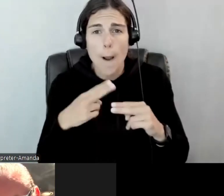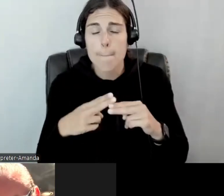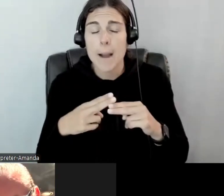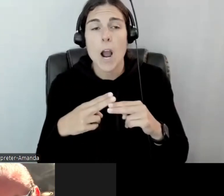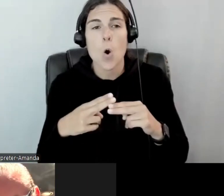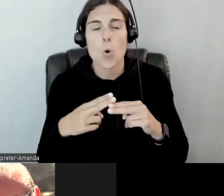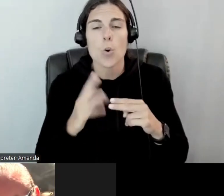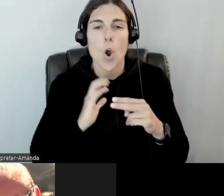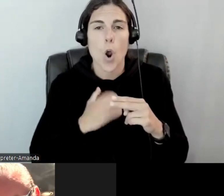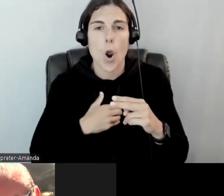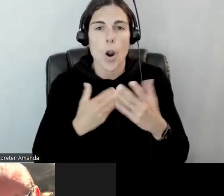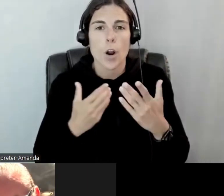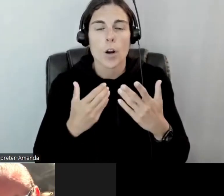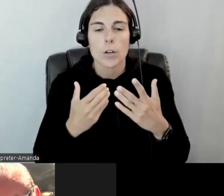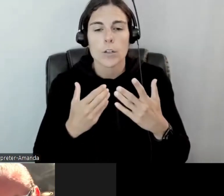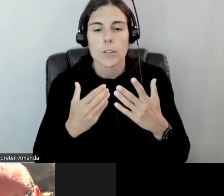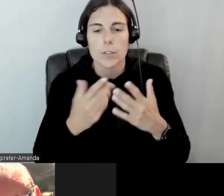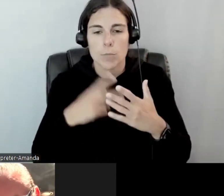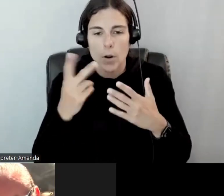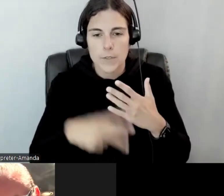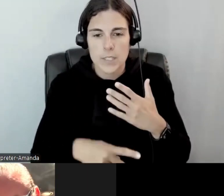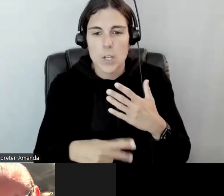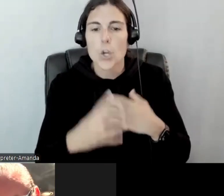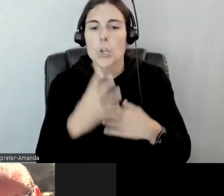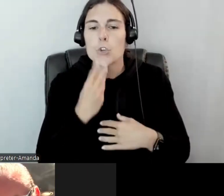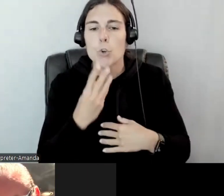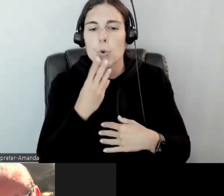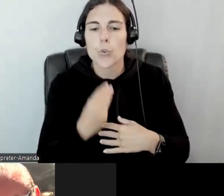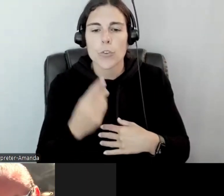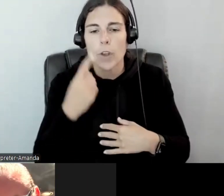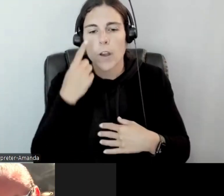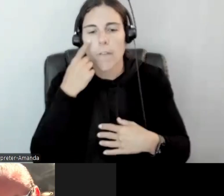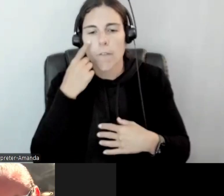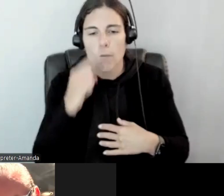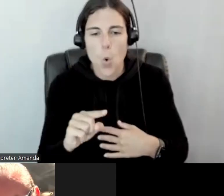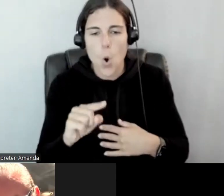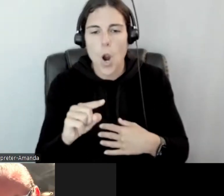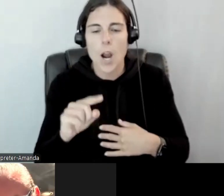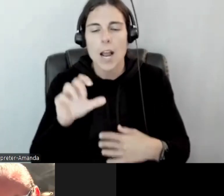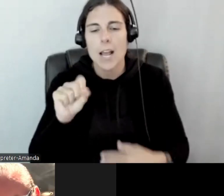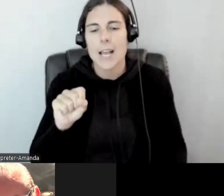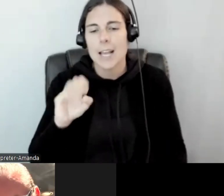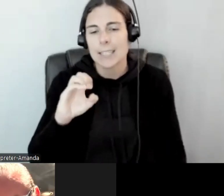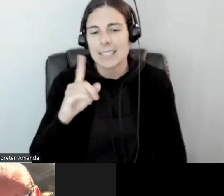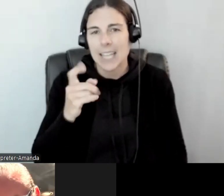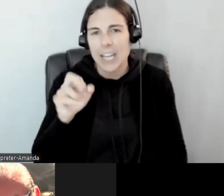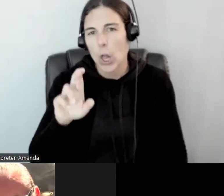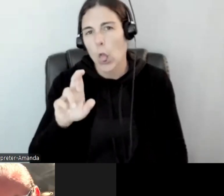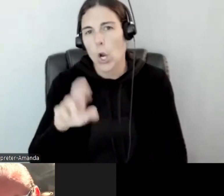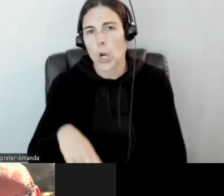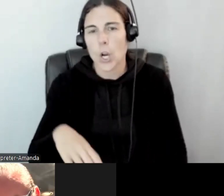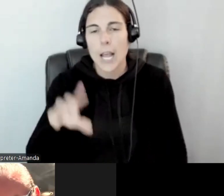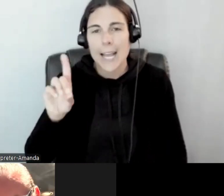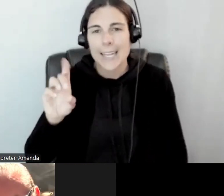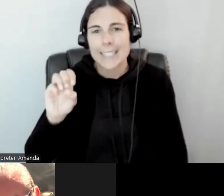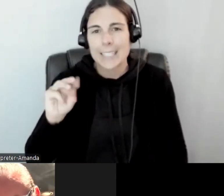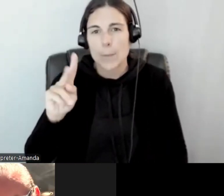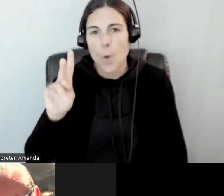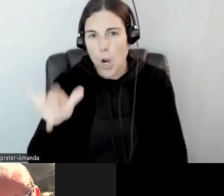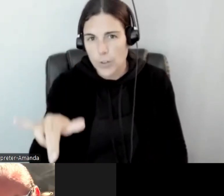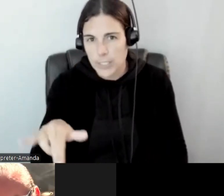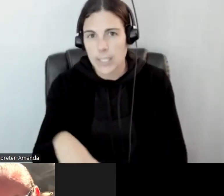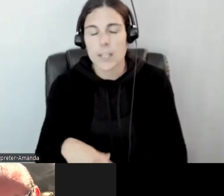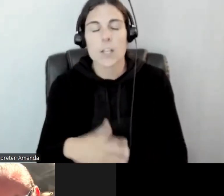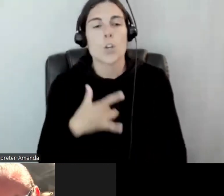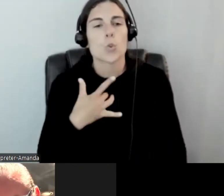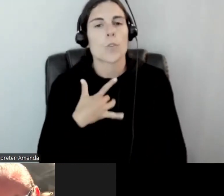justice initiative, which is called Jews for a Secular Democracy. And this is actually, we set it up as a pluralistic initiative. So we felt that all